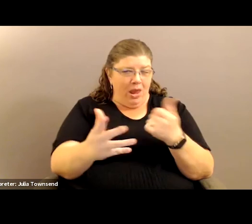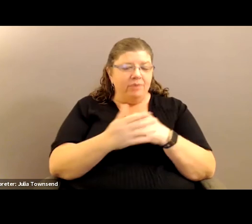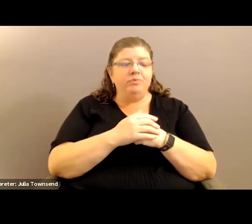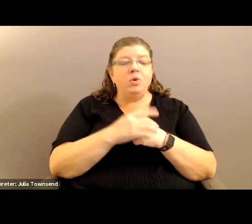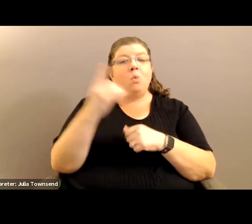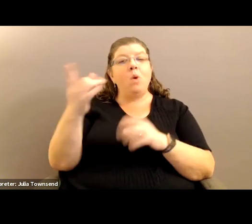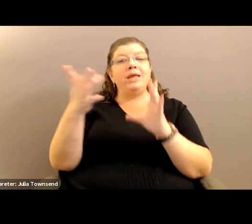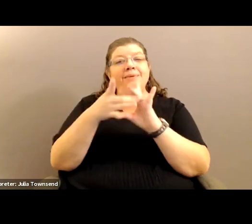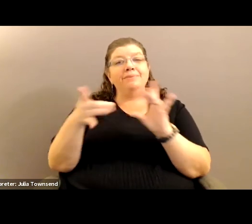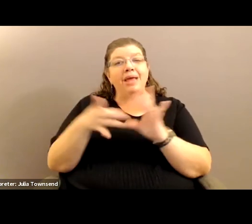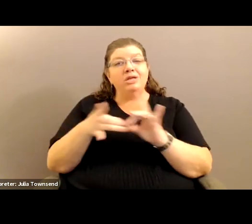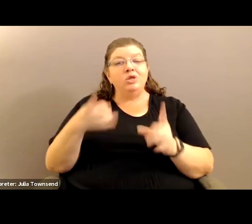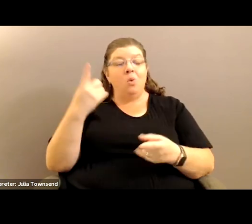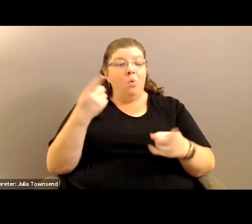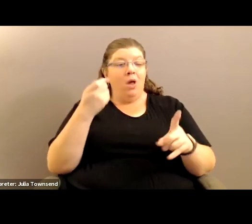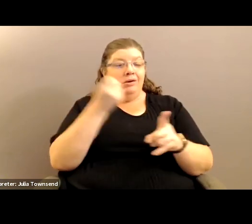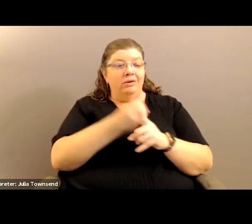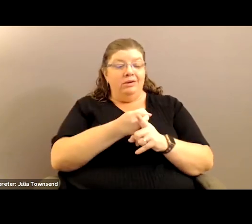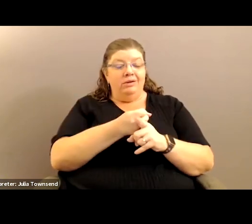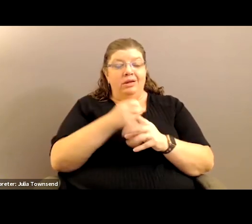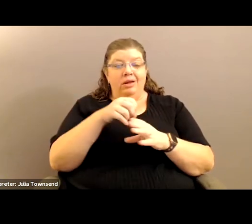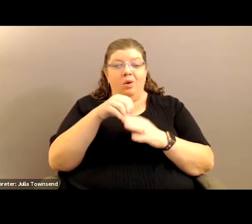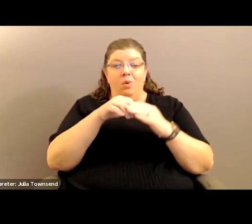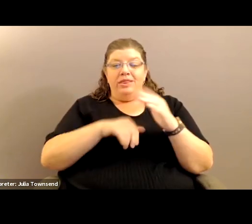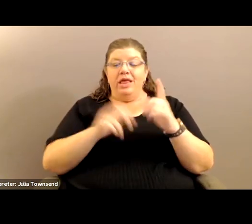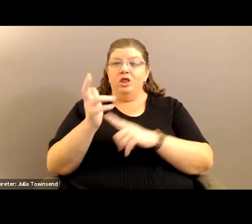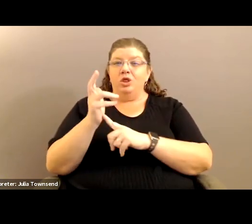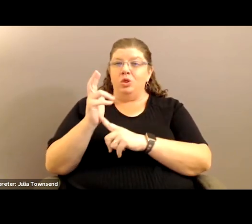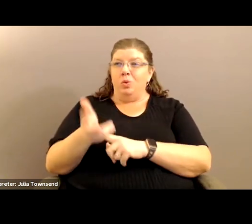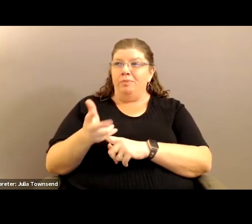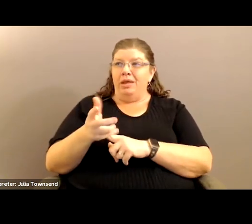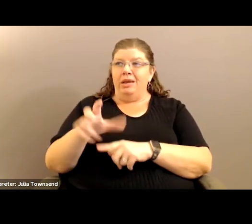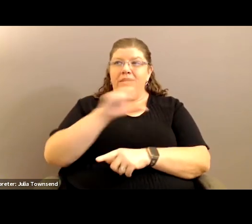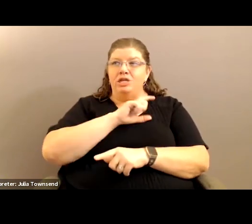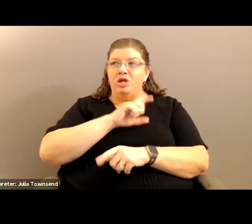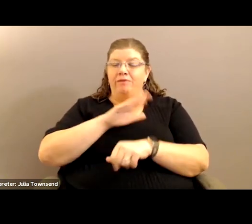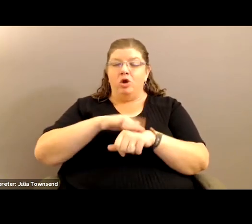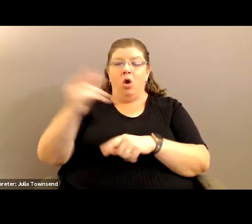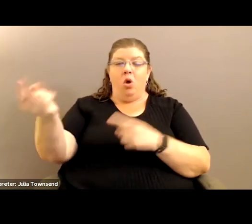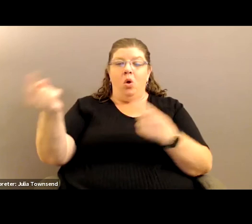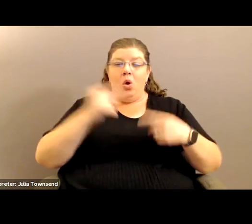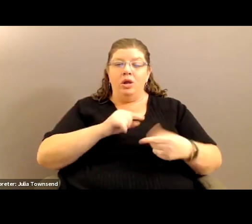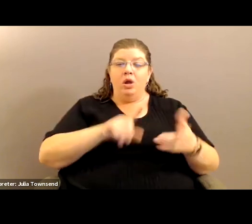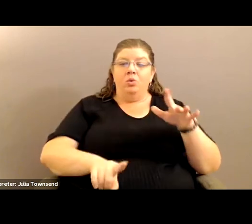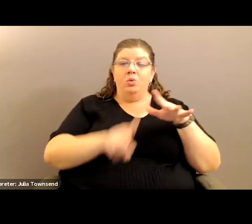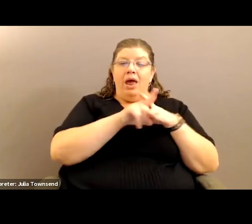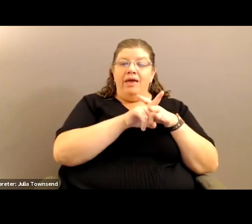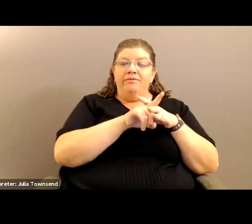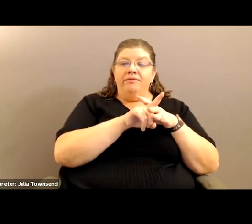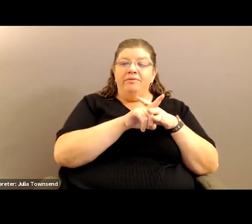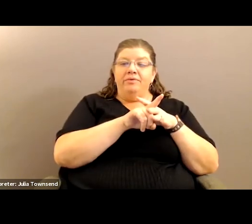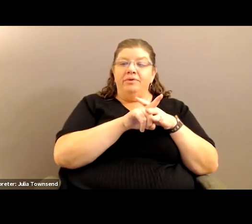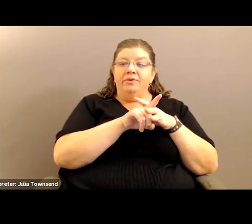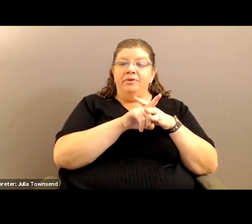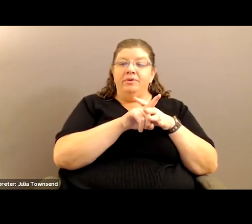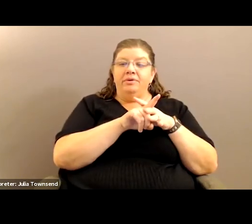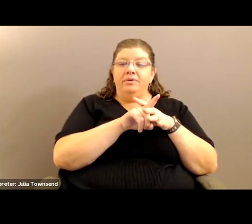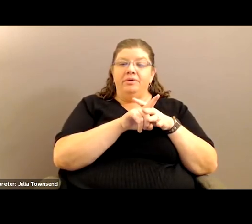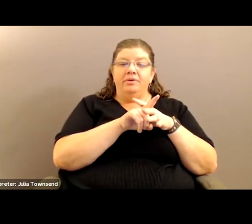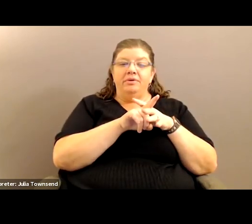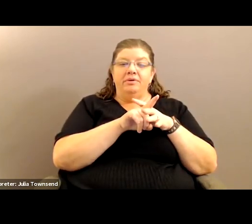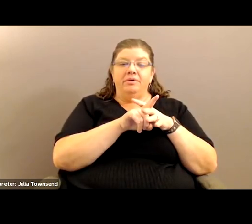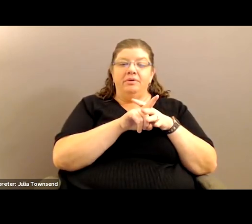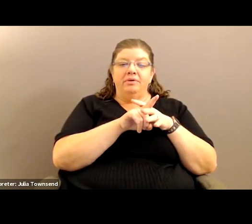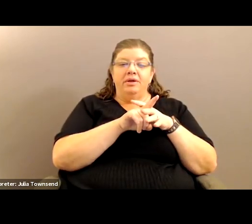mentioned was that the one incident within three minutes um a police officer was called and arrived on scene i think that's important data and one of the things